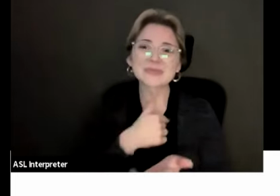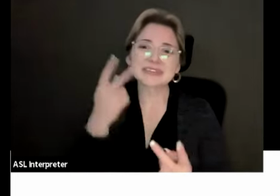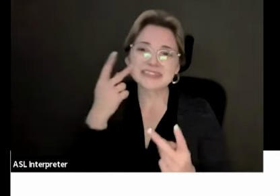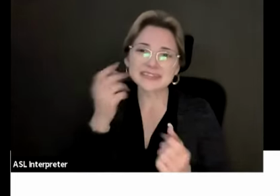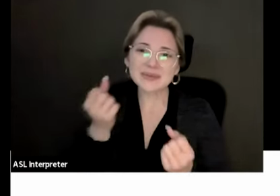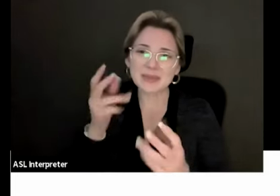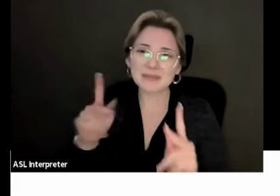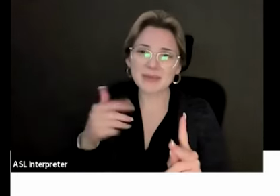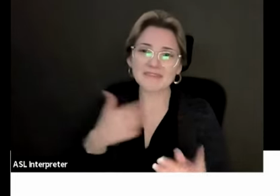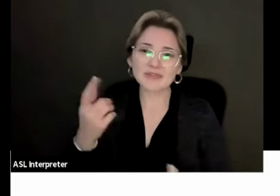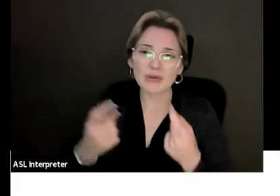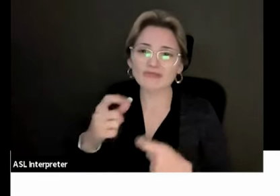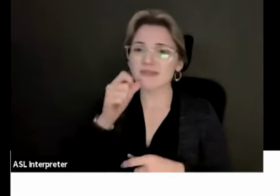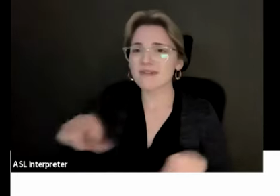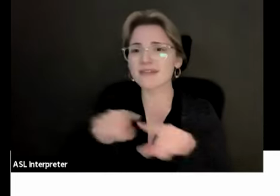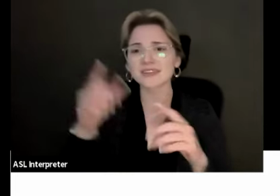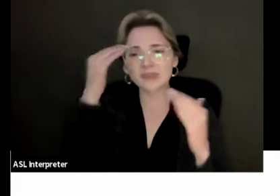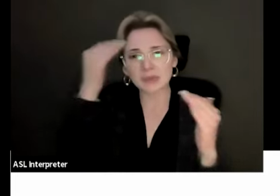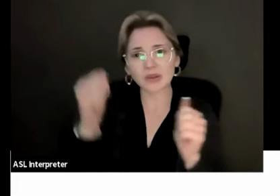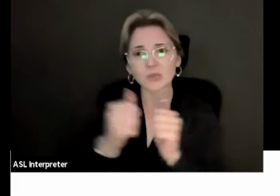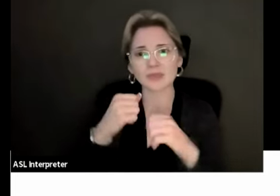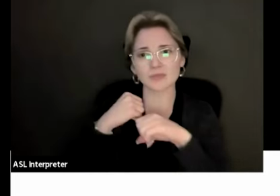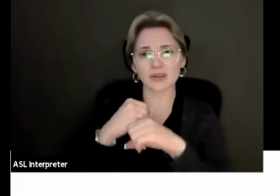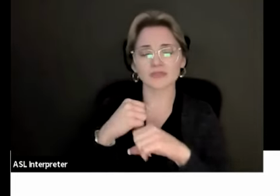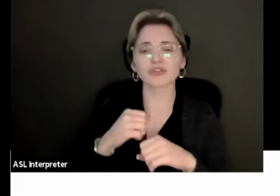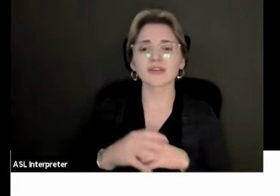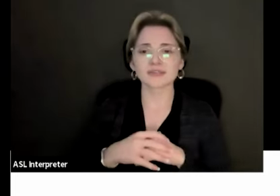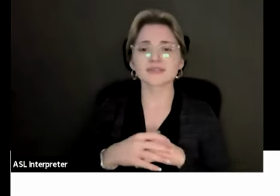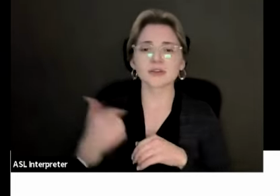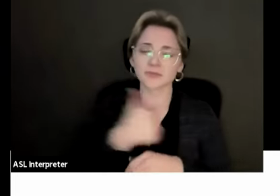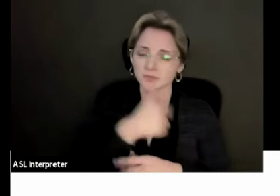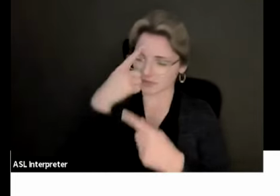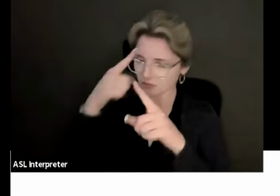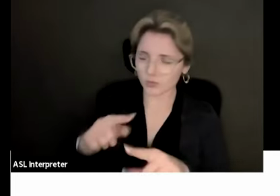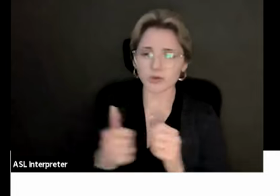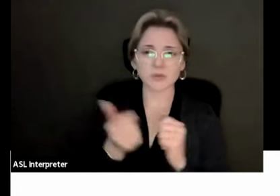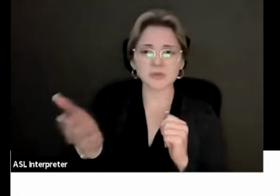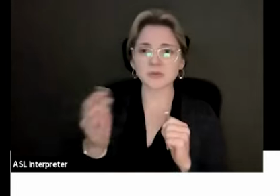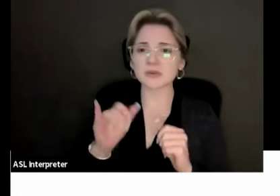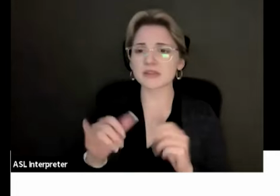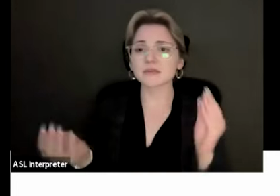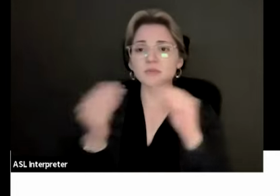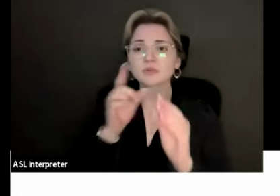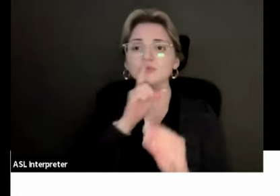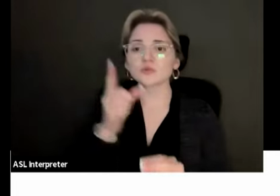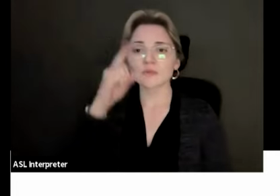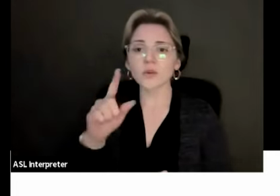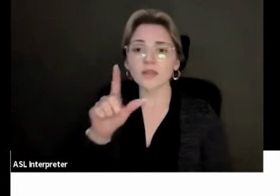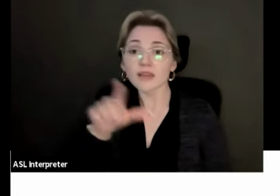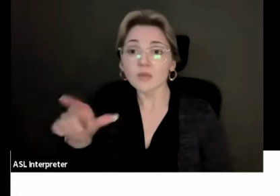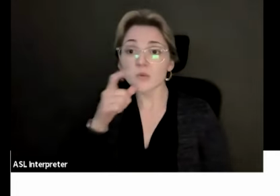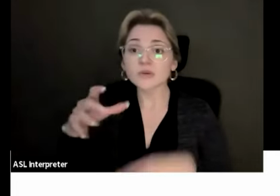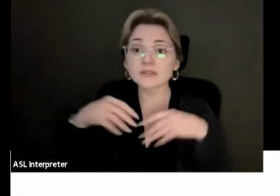as familiar with the protections. So I definitely agree. That's even more true for landlords who are